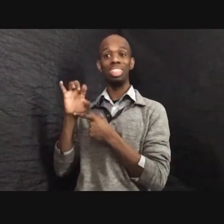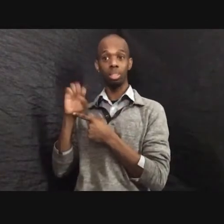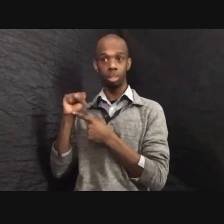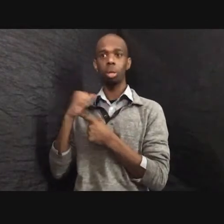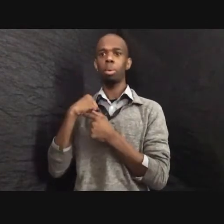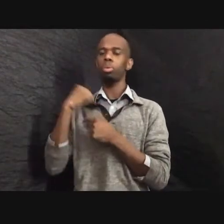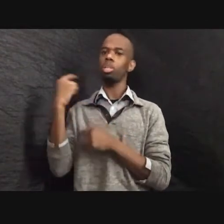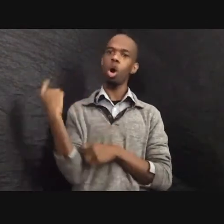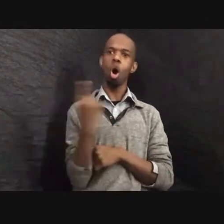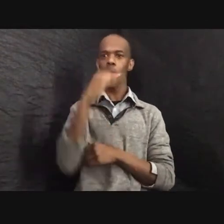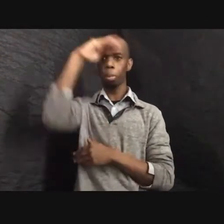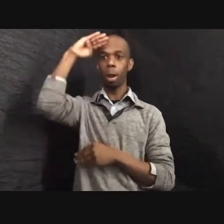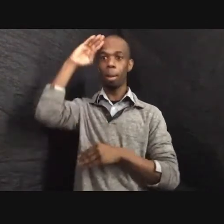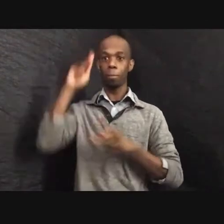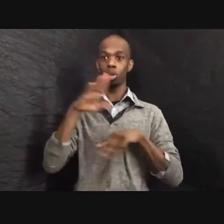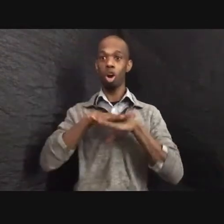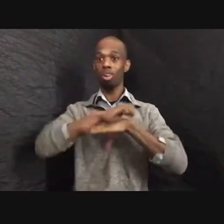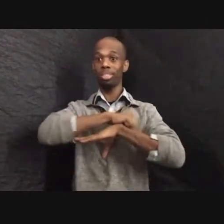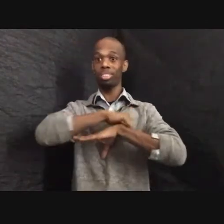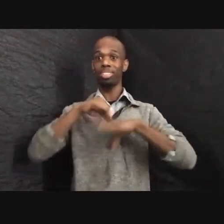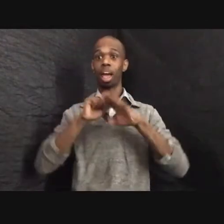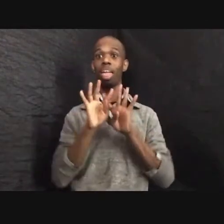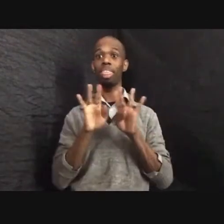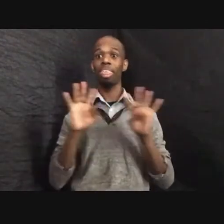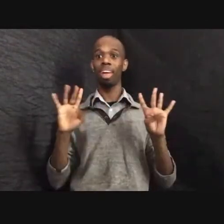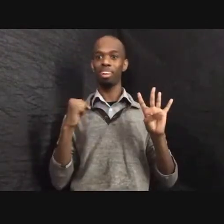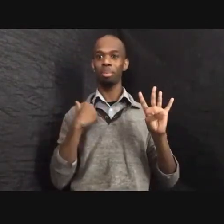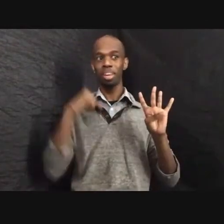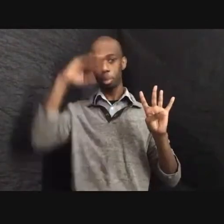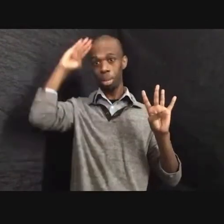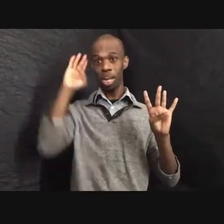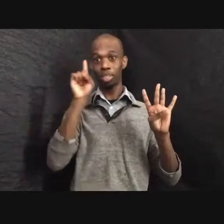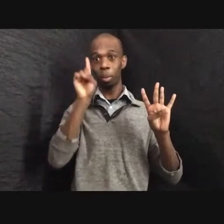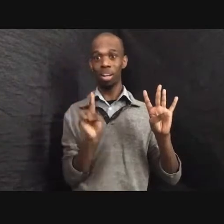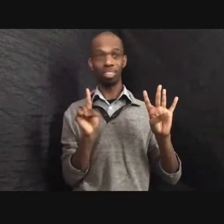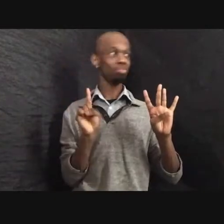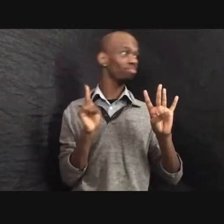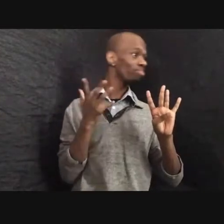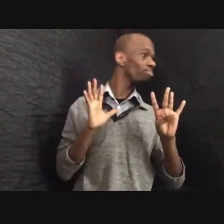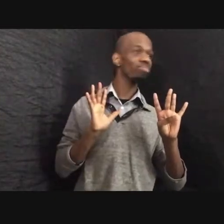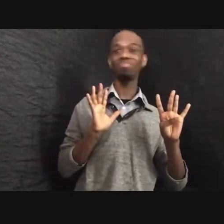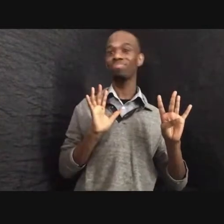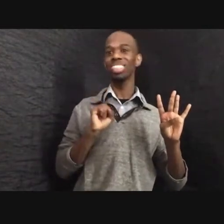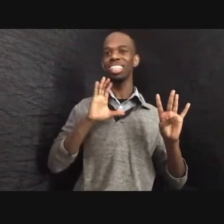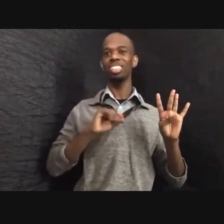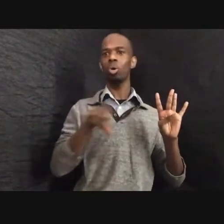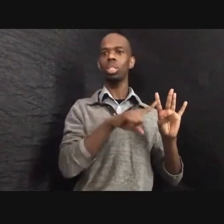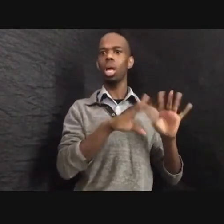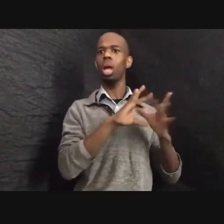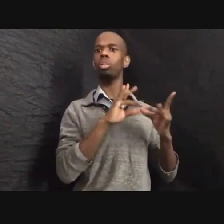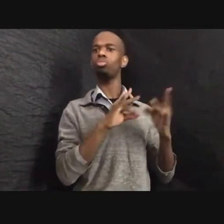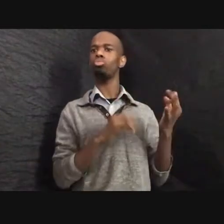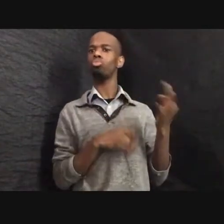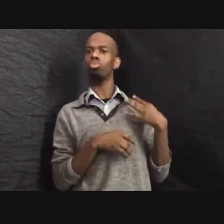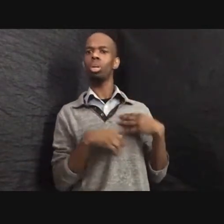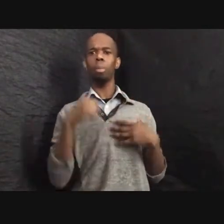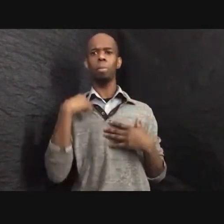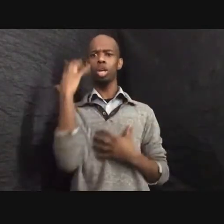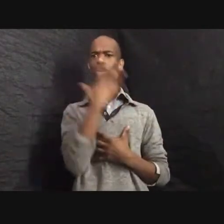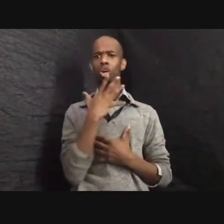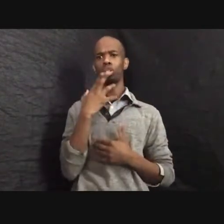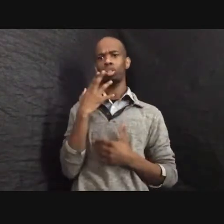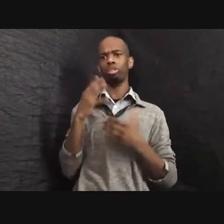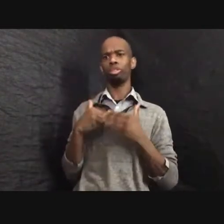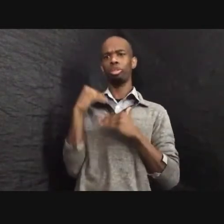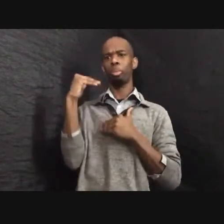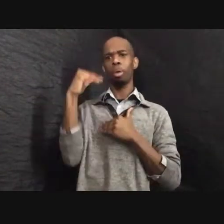stage. And they would come to me and give me notes like, you're looking too hip hoppy, or why is your movement's too strong, your